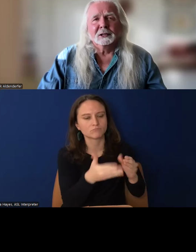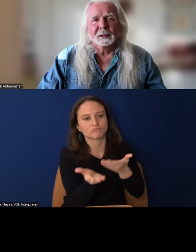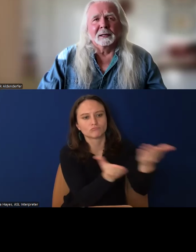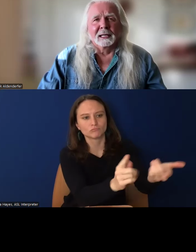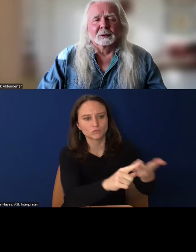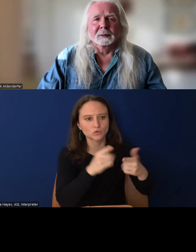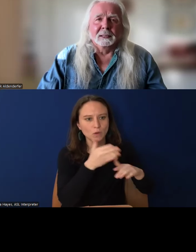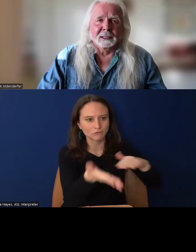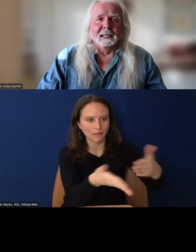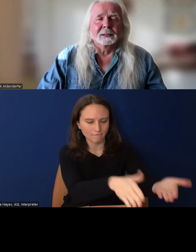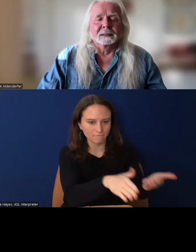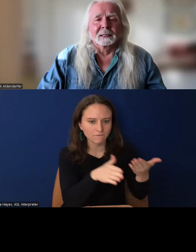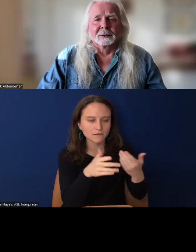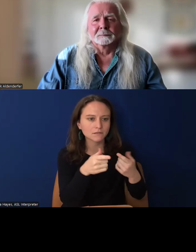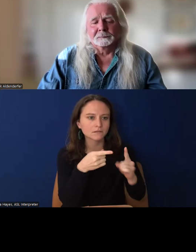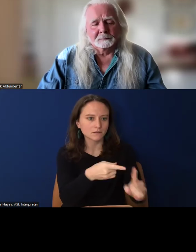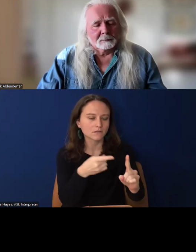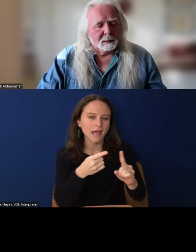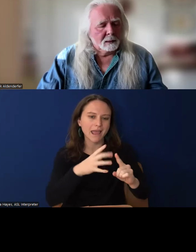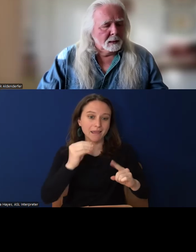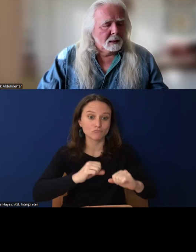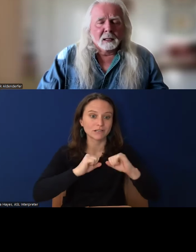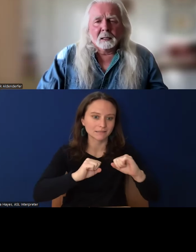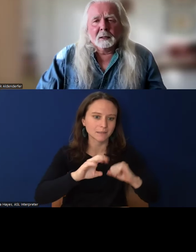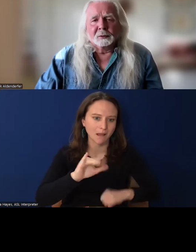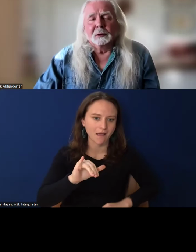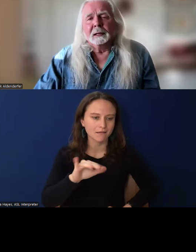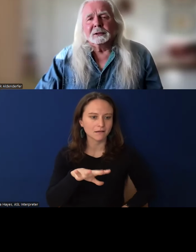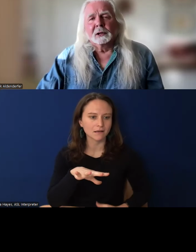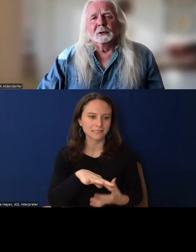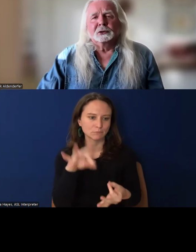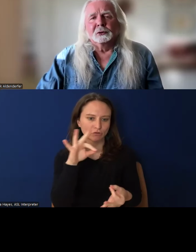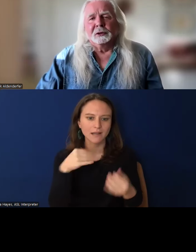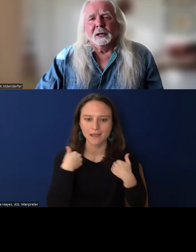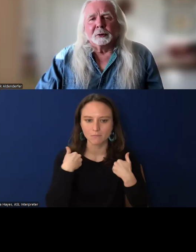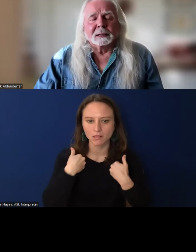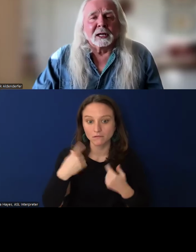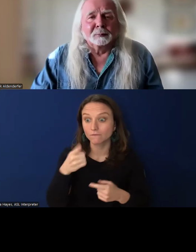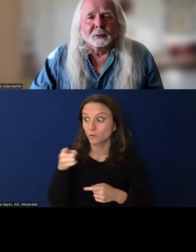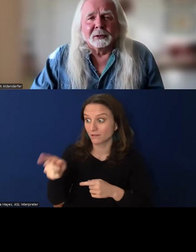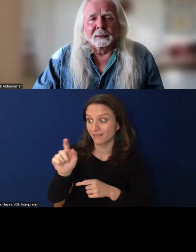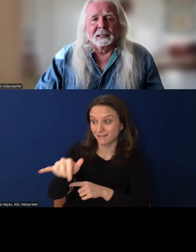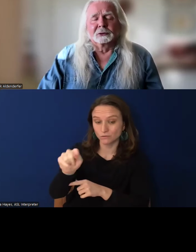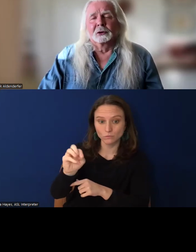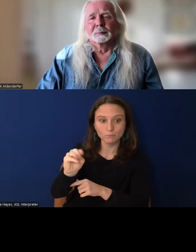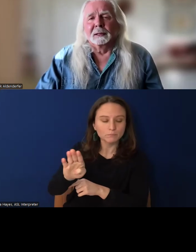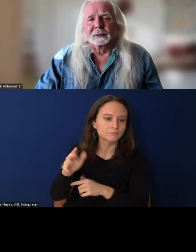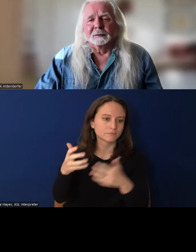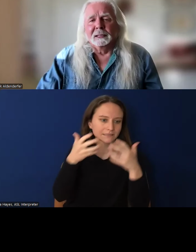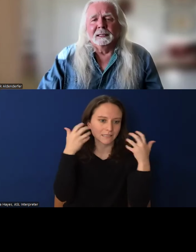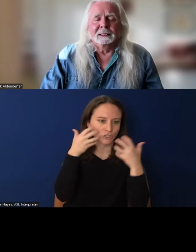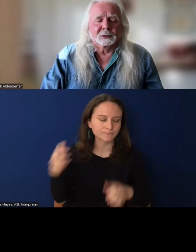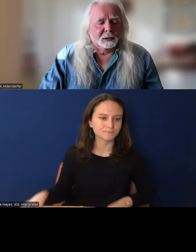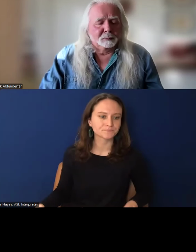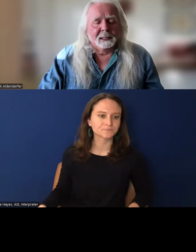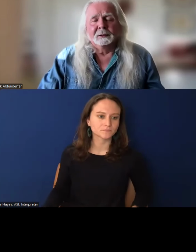a spirit animal, in this case, a tiger. So now let's go to the other example that I'd like to talk about this